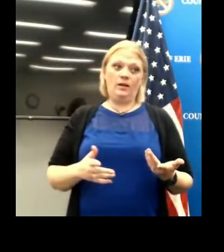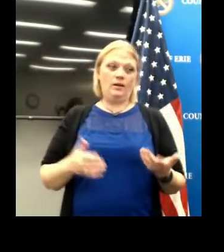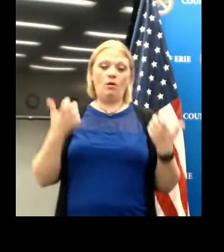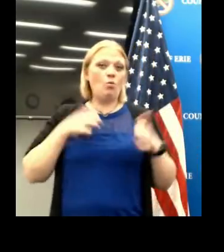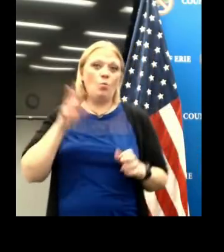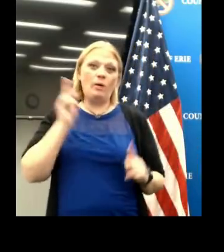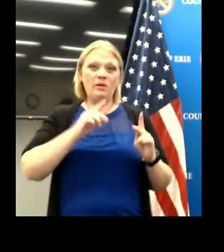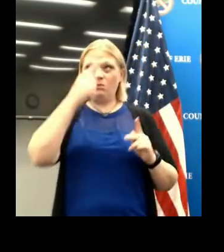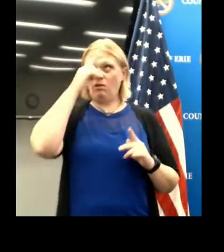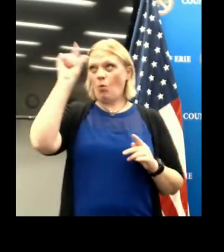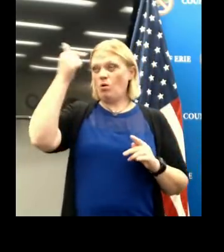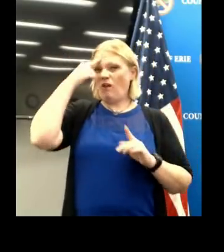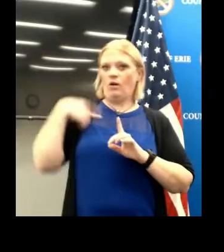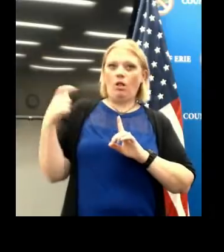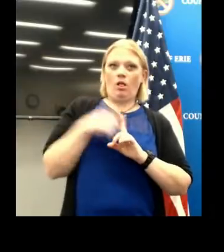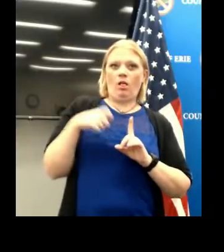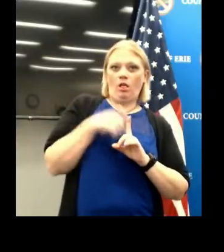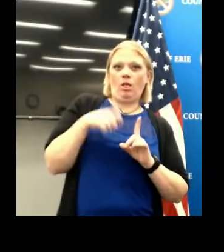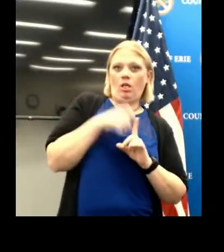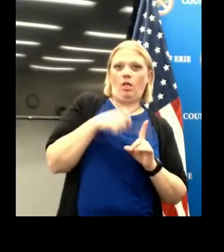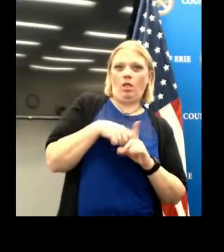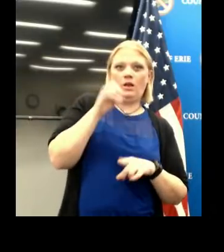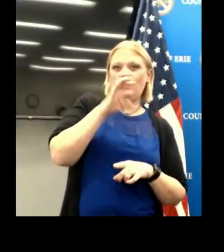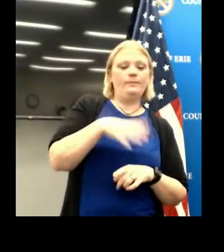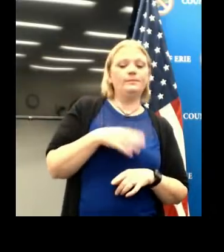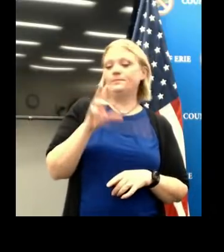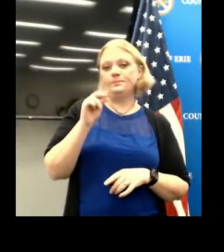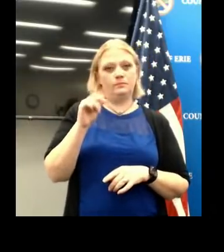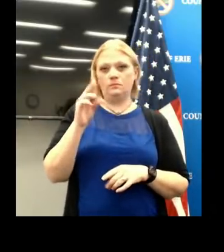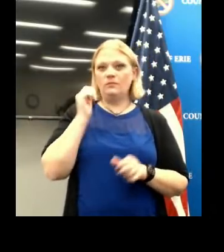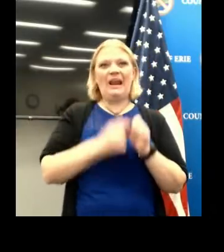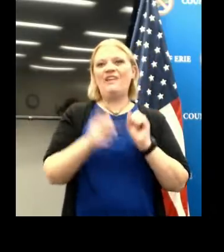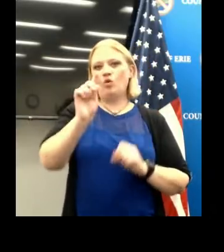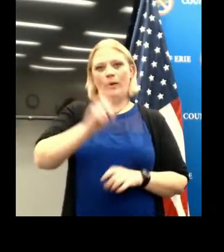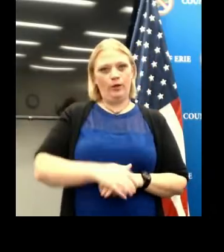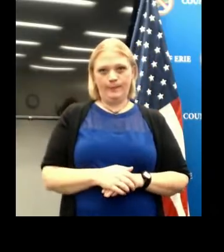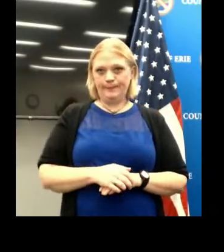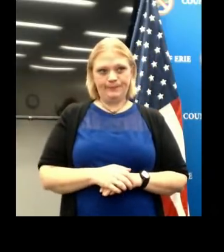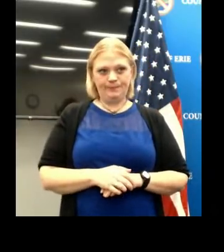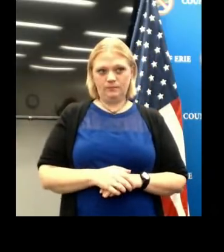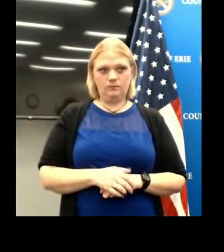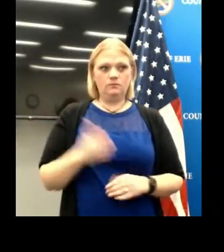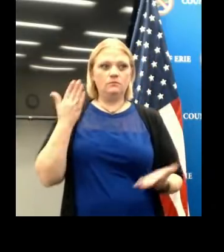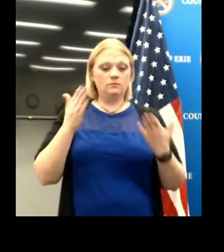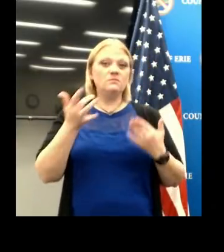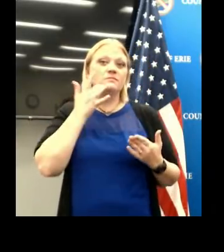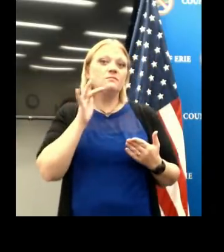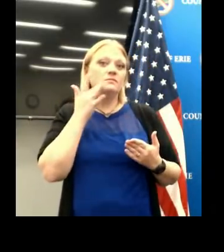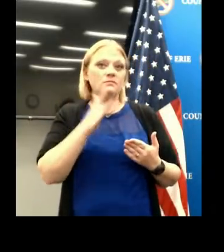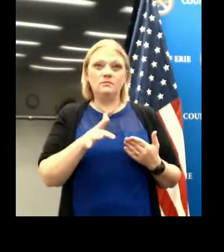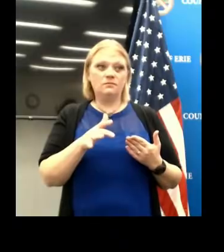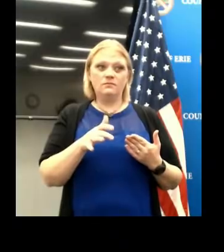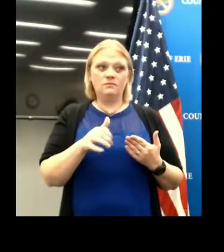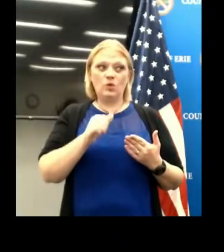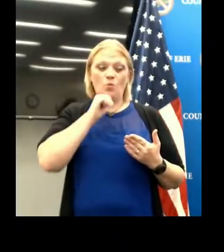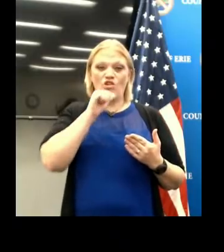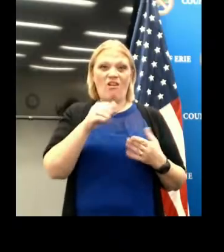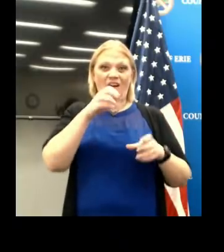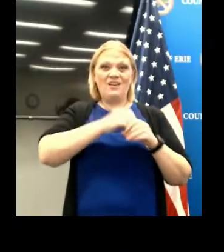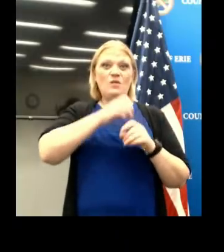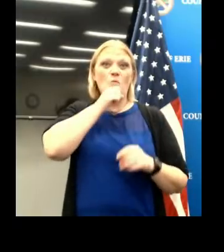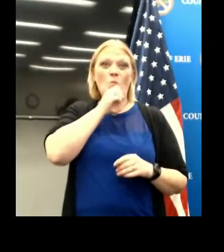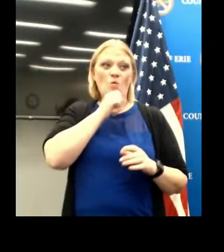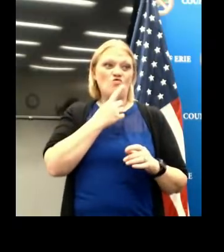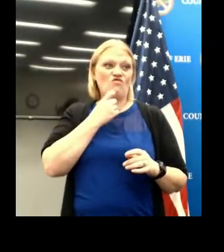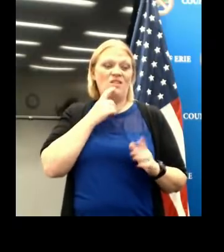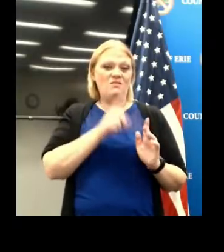people to think the governor's just picking on Erie County. It's everywhere, folks. And we are probably lucky that we did not end up initially in the orange or red.